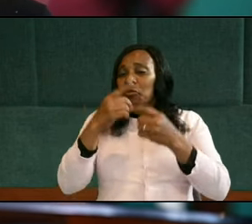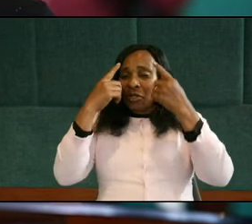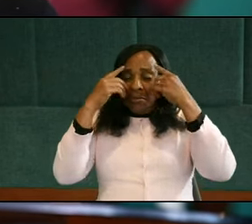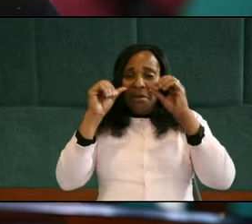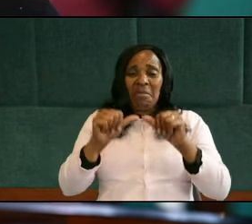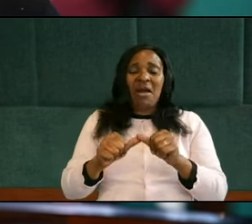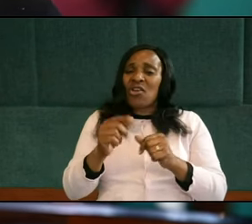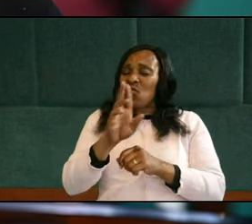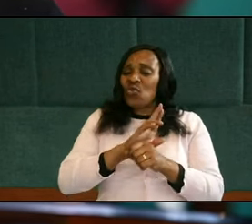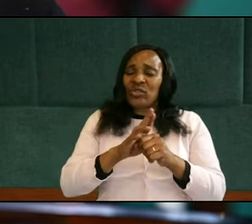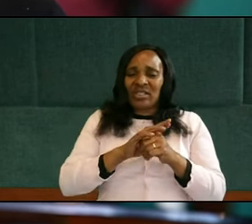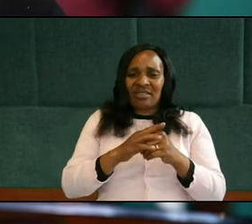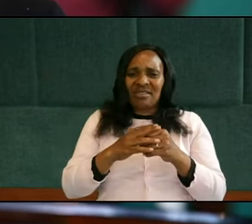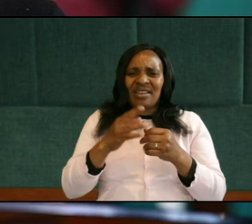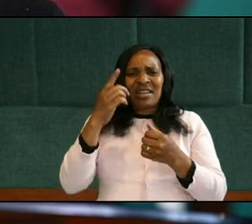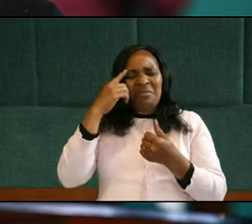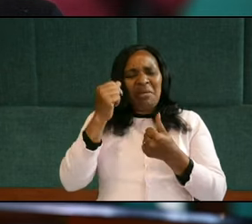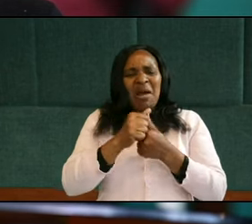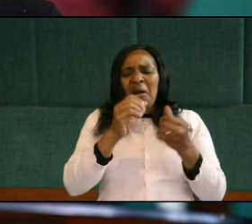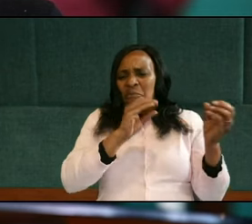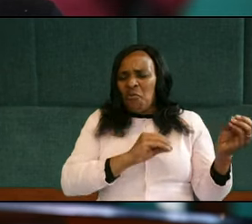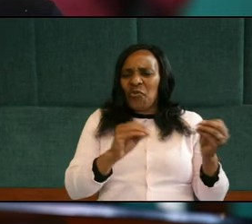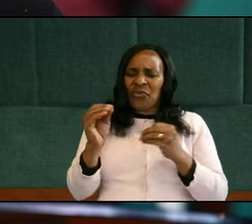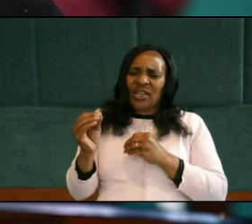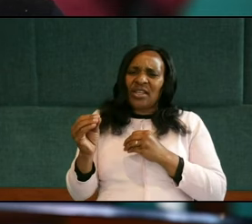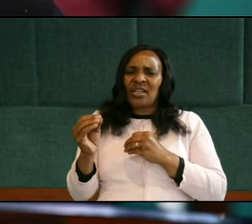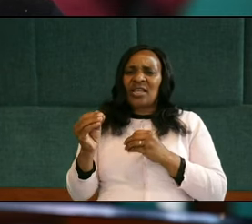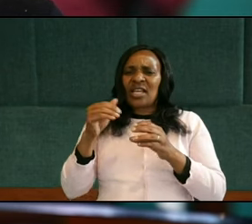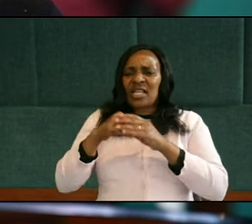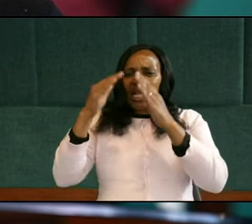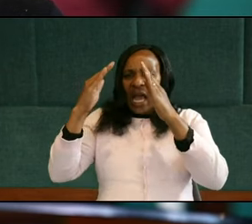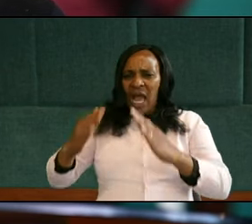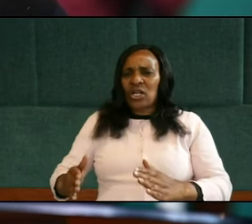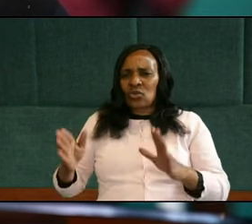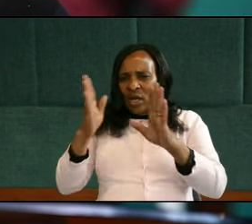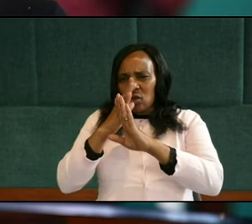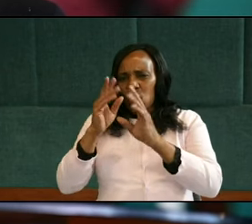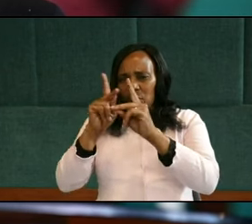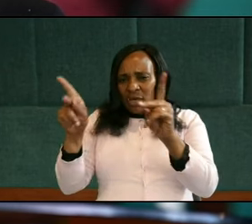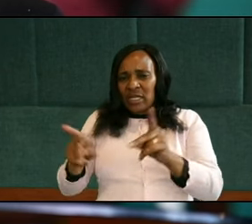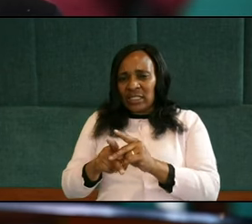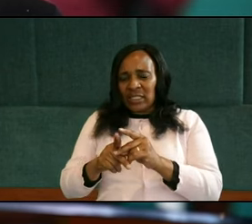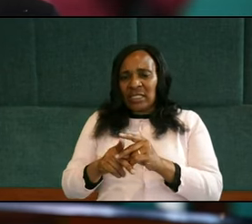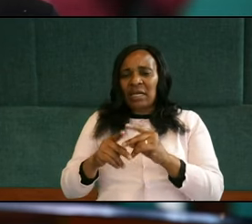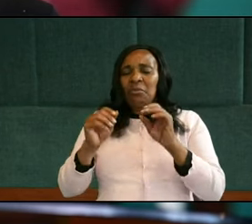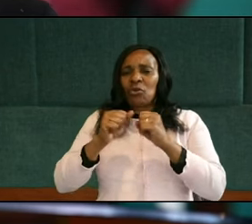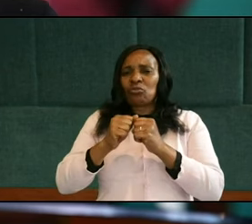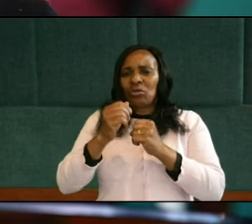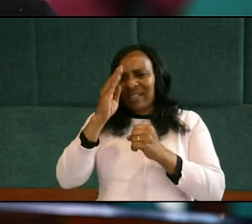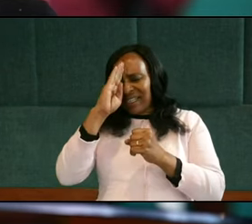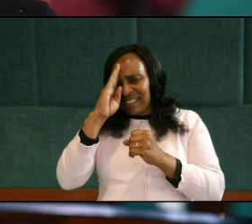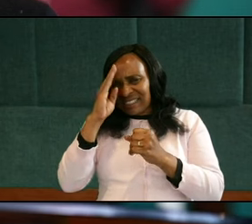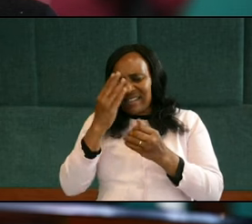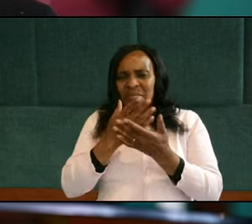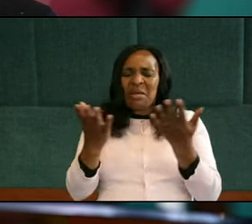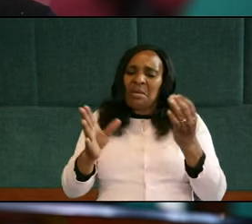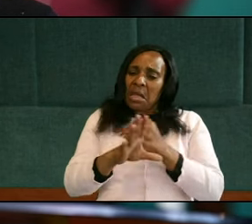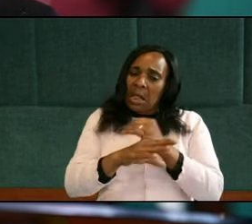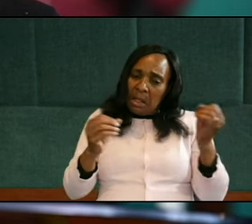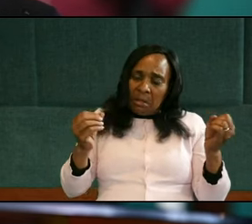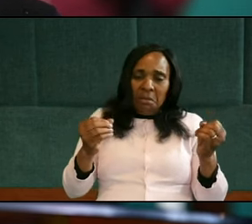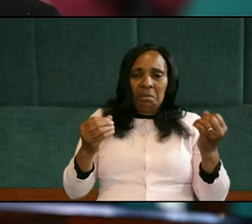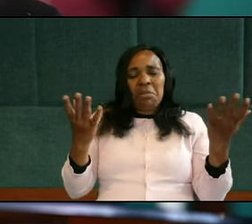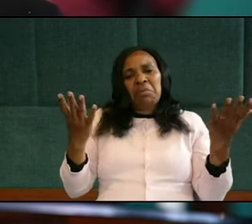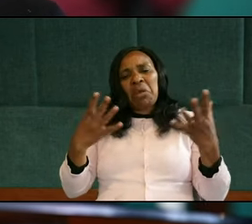spending it. She couldn't remember moving into a new hiding place. She was certain that no burglar had stolen it. It